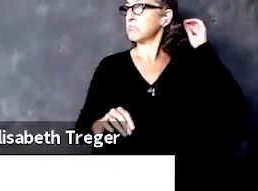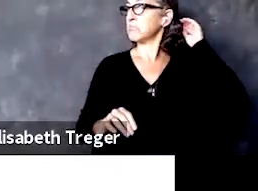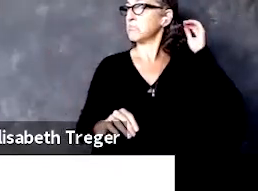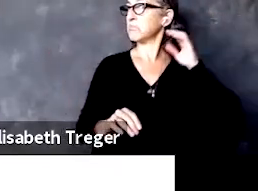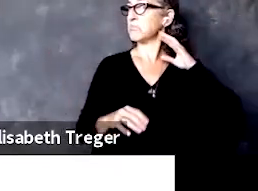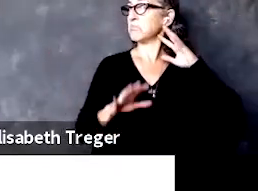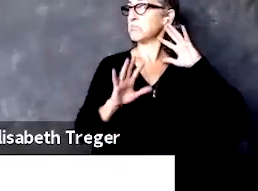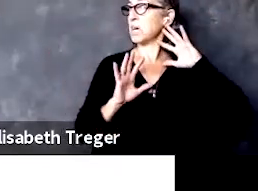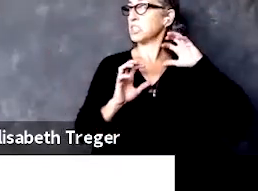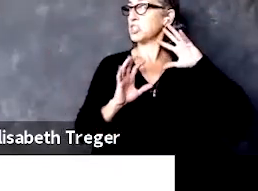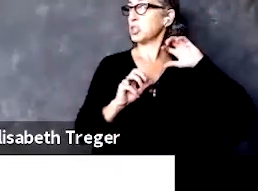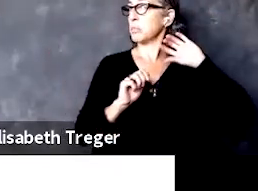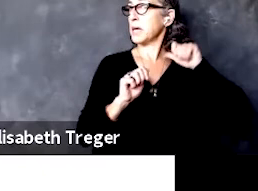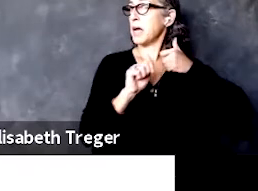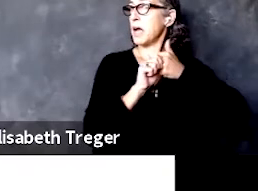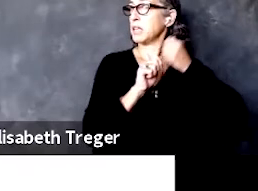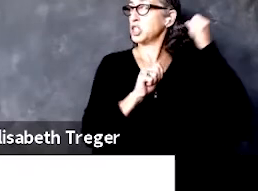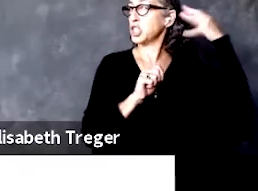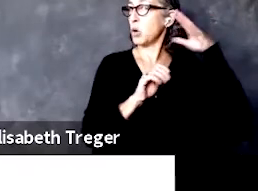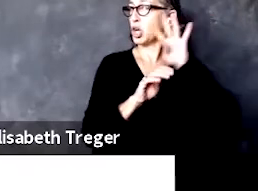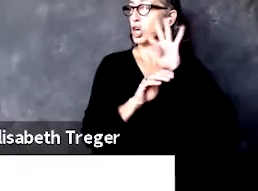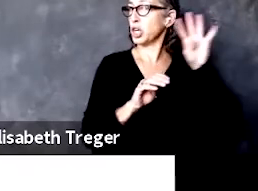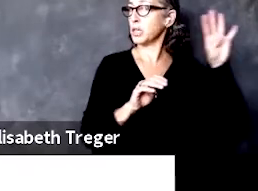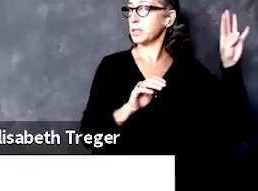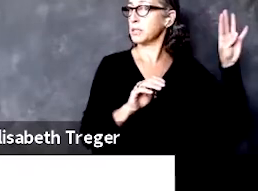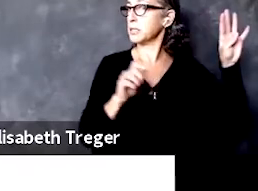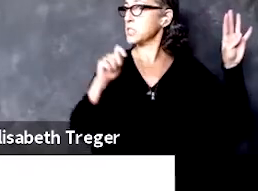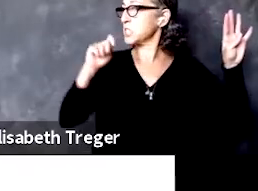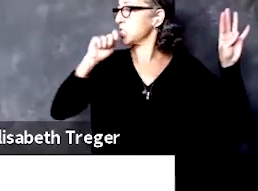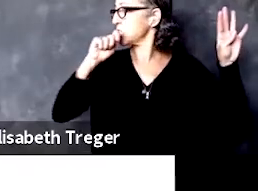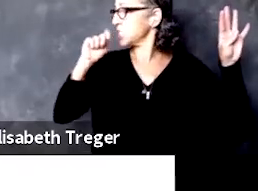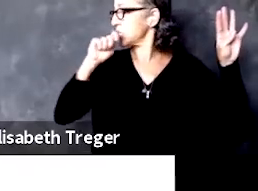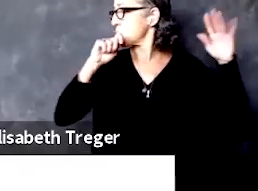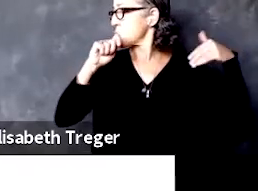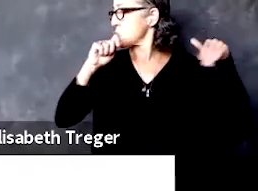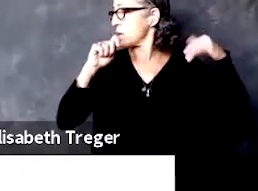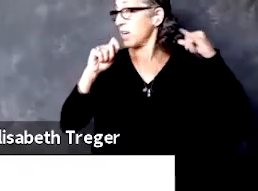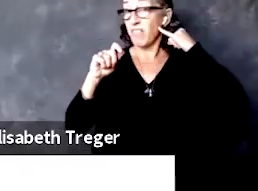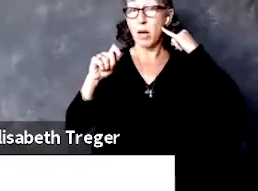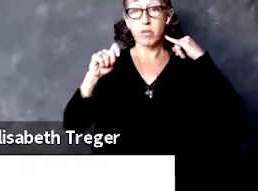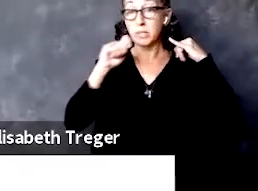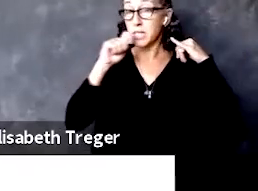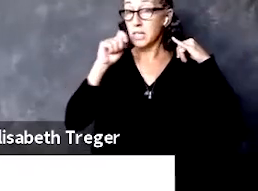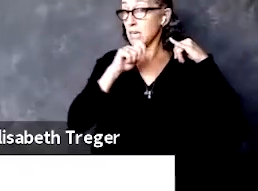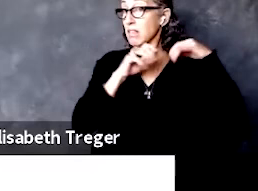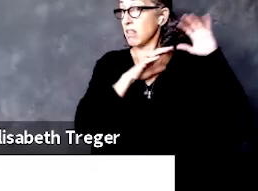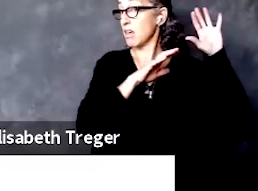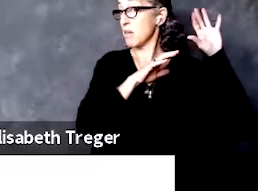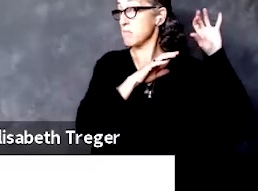was in the bathroom brushing his teeth, that monster was going to get him. His interest